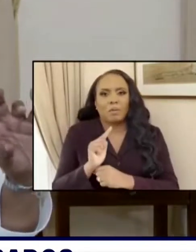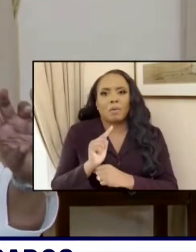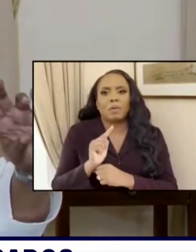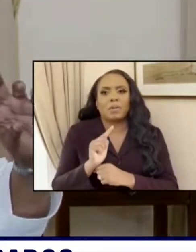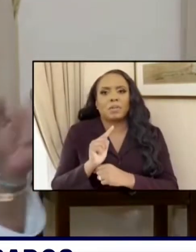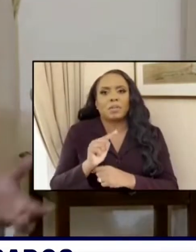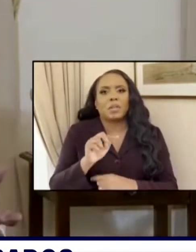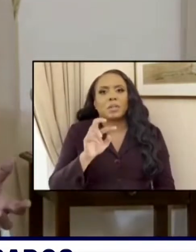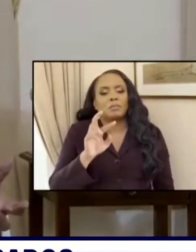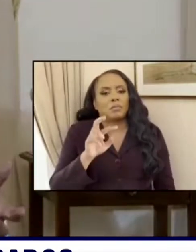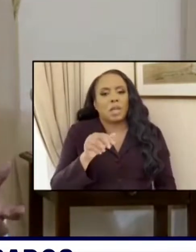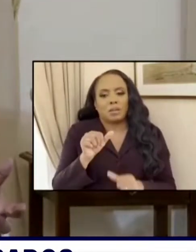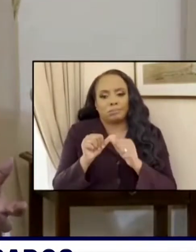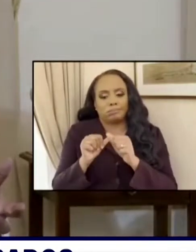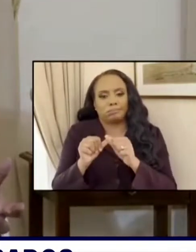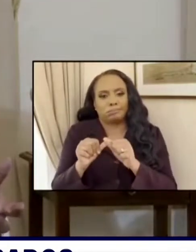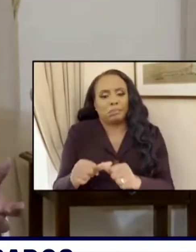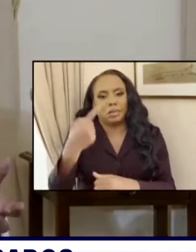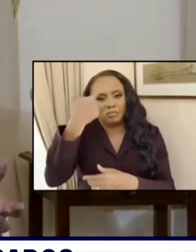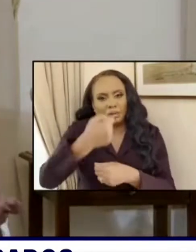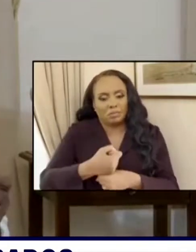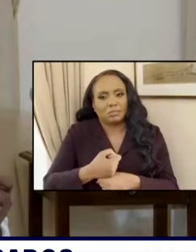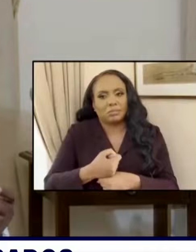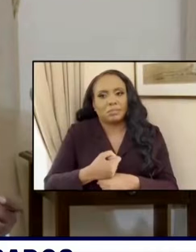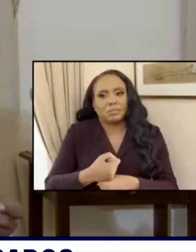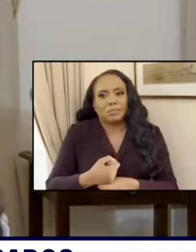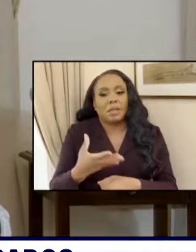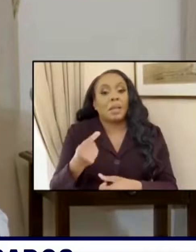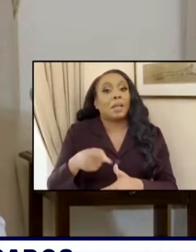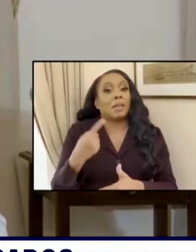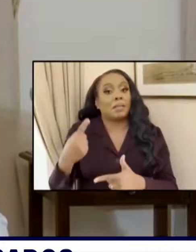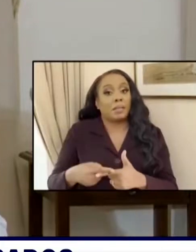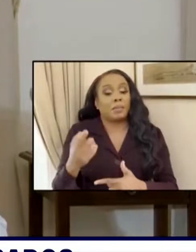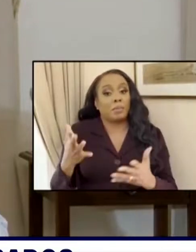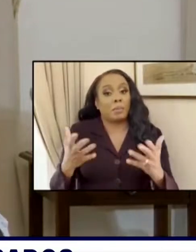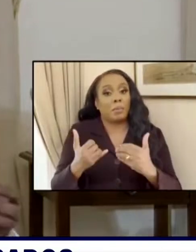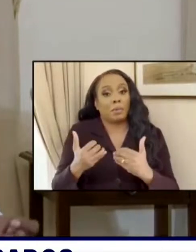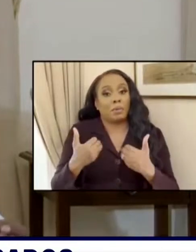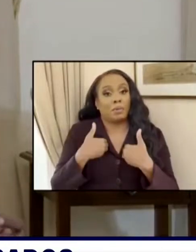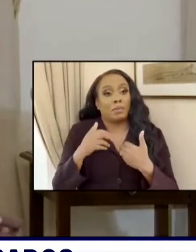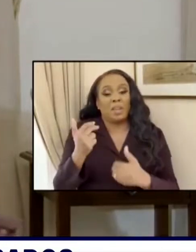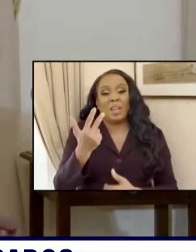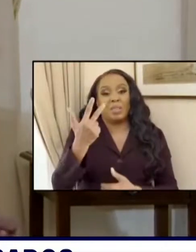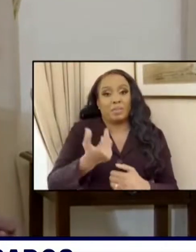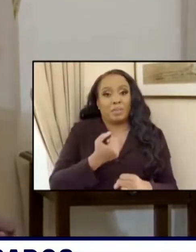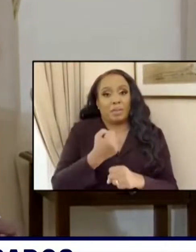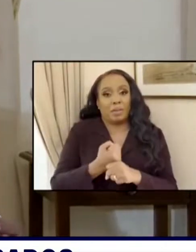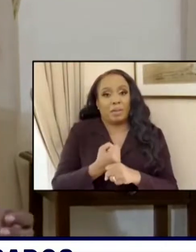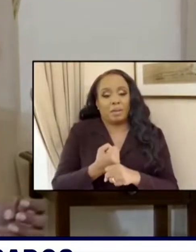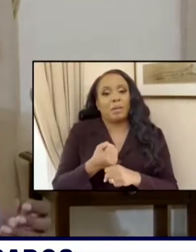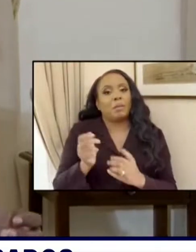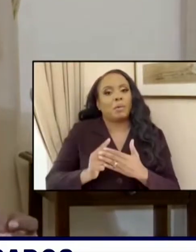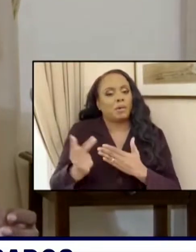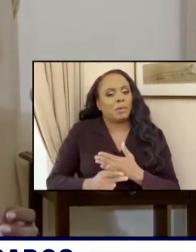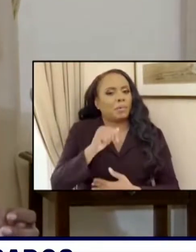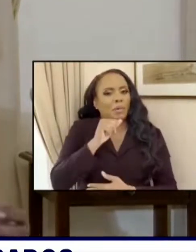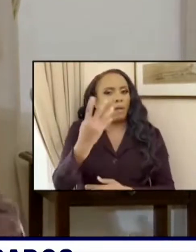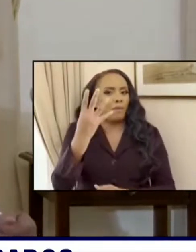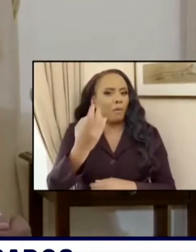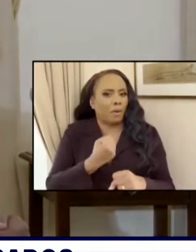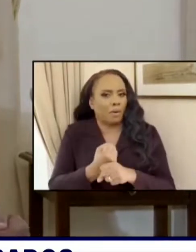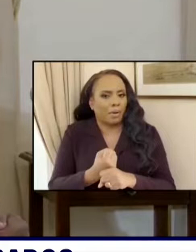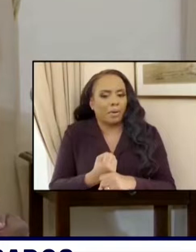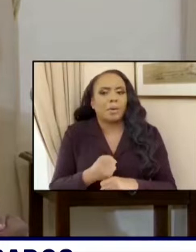Trust. And for the extended funded facility, we're looking for a 3-year program instead of a 4-year program, but that will